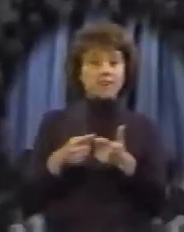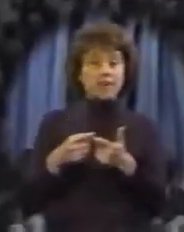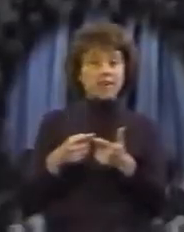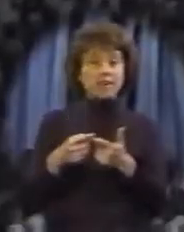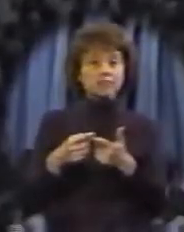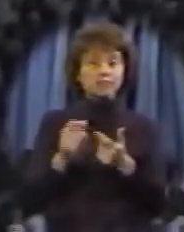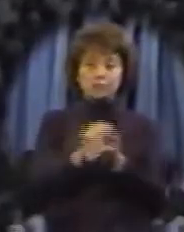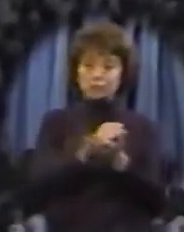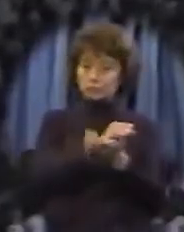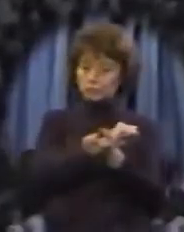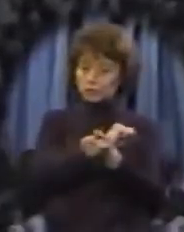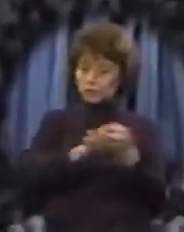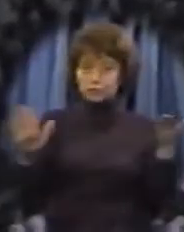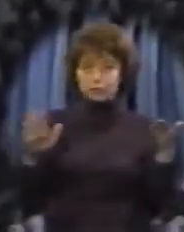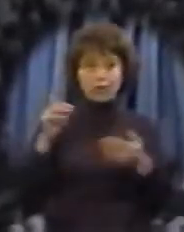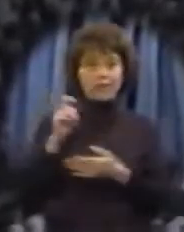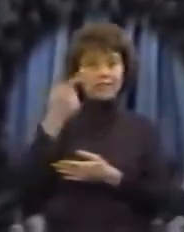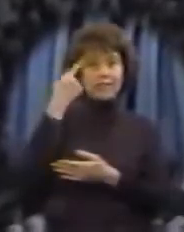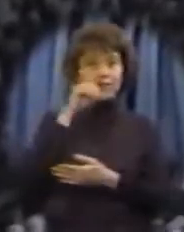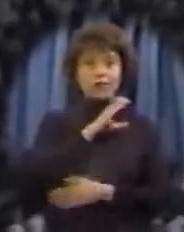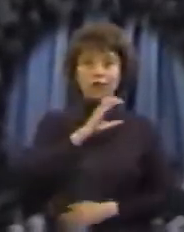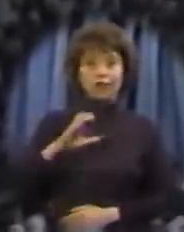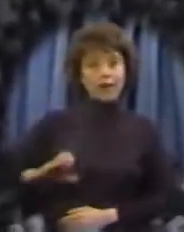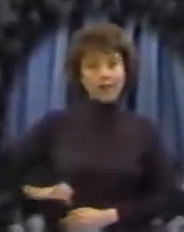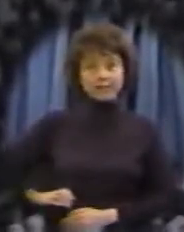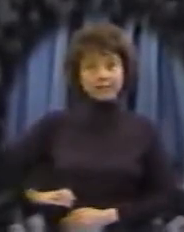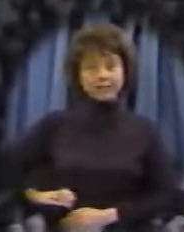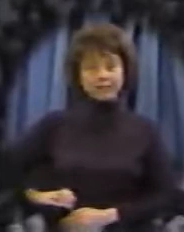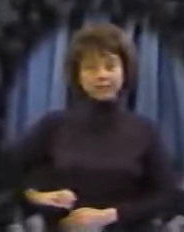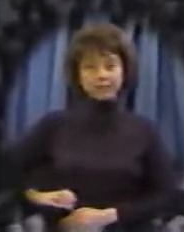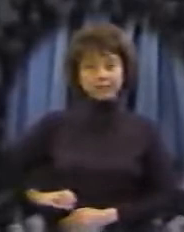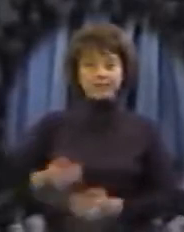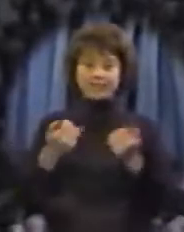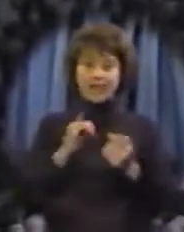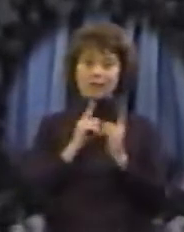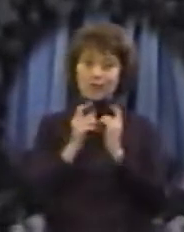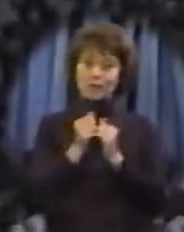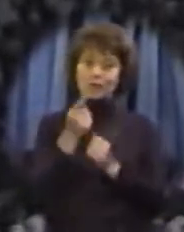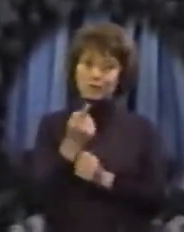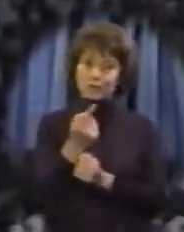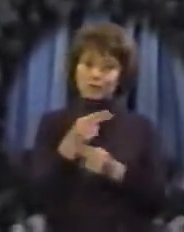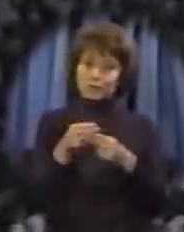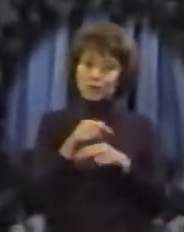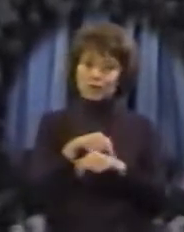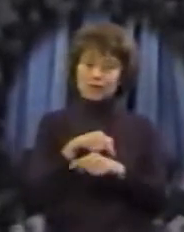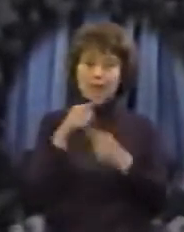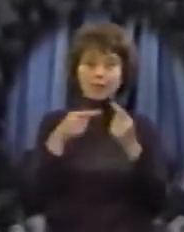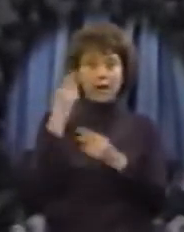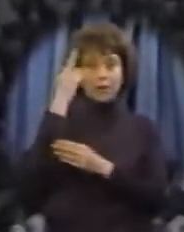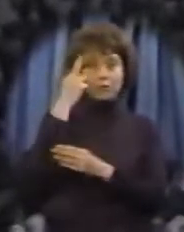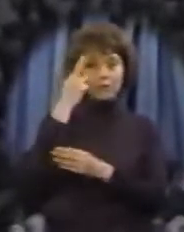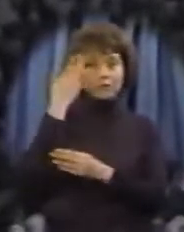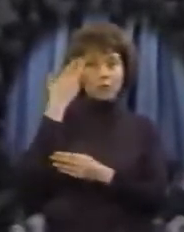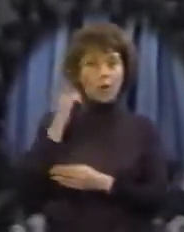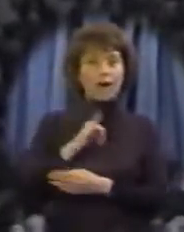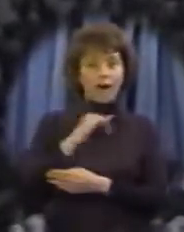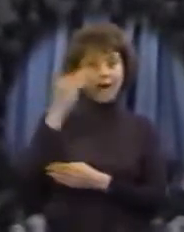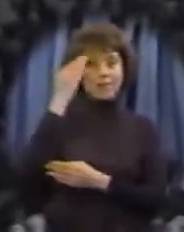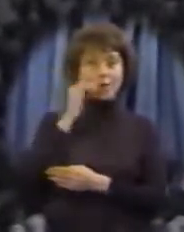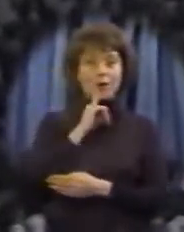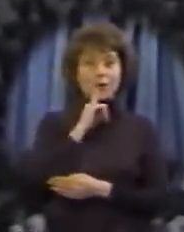down the need for the cross of Christ. And so I want to talk to you now for a little while on some reasons why I know there is a